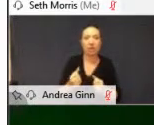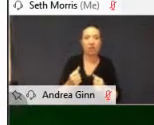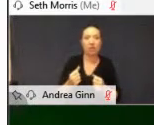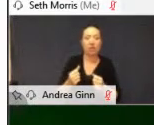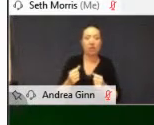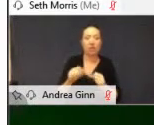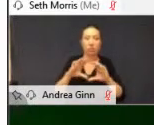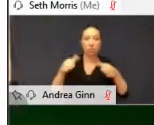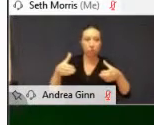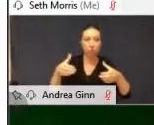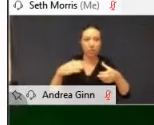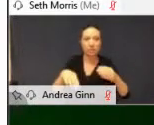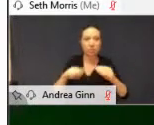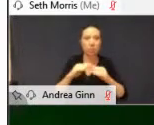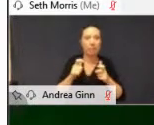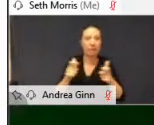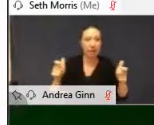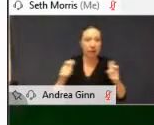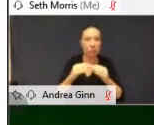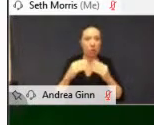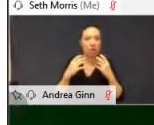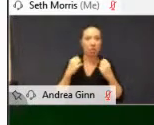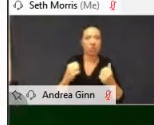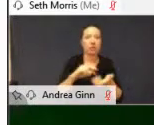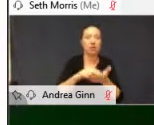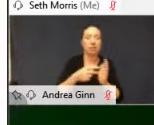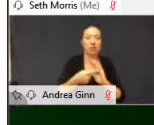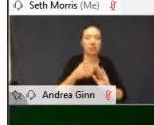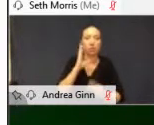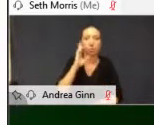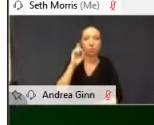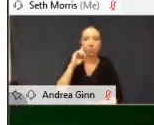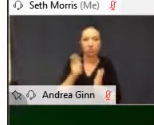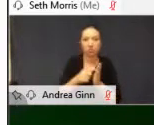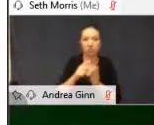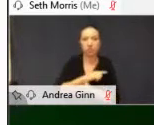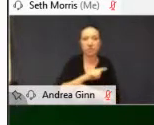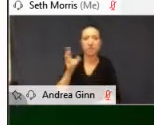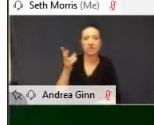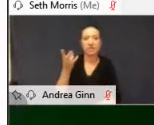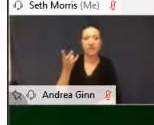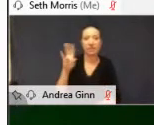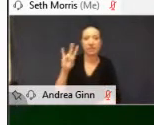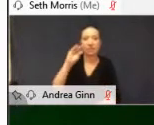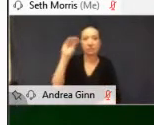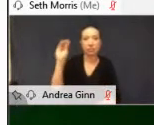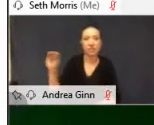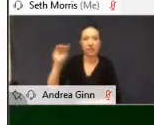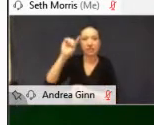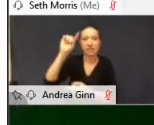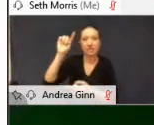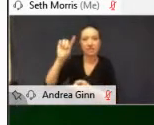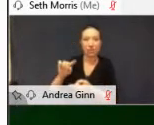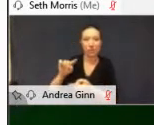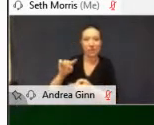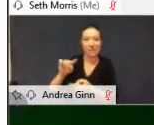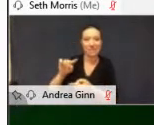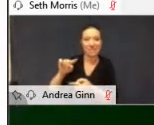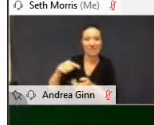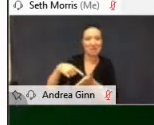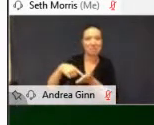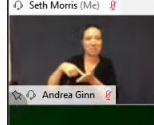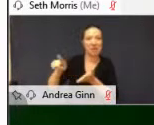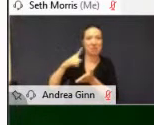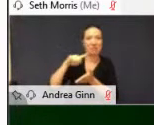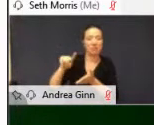healthier, we would also see a decrease of 17% for unsubsidized individuals, which would